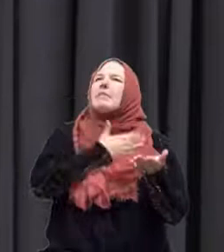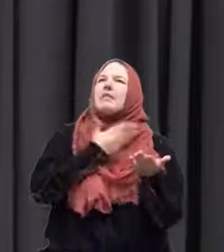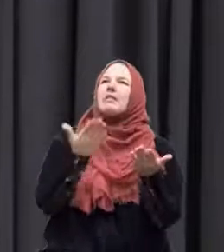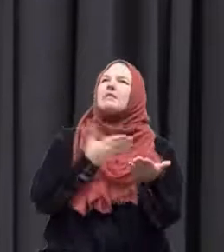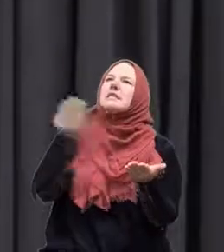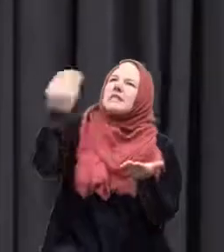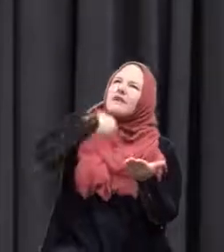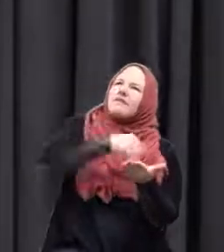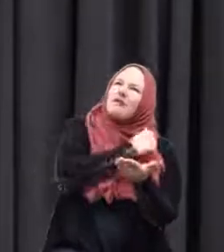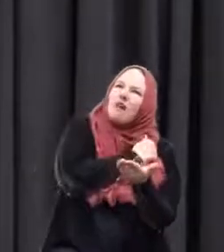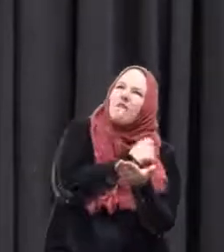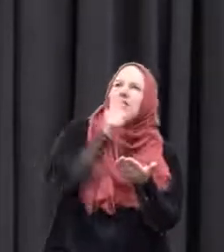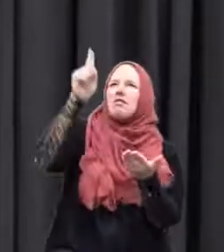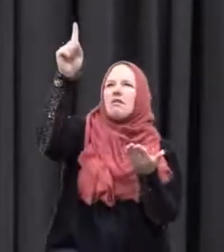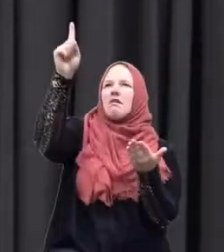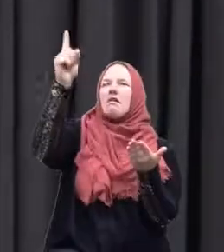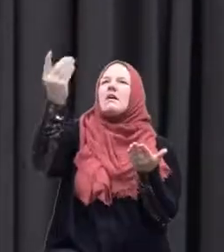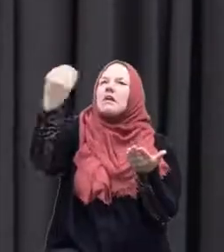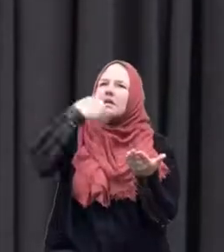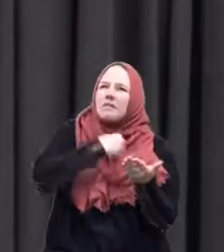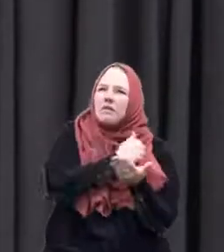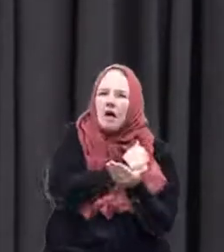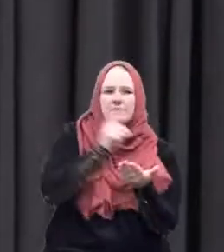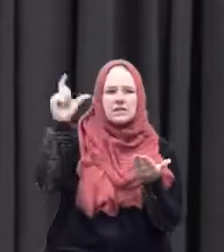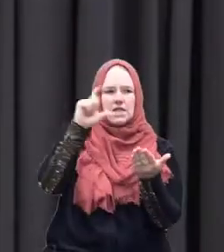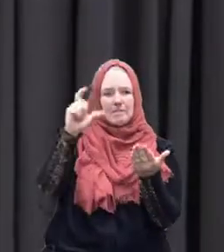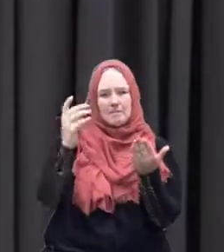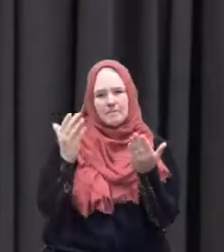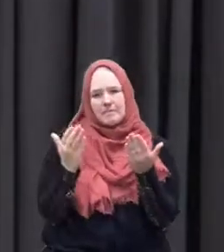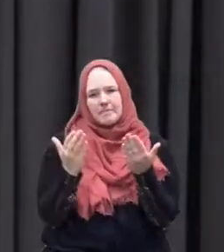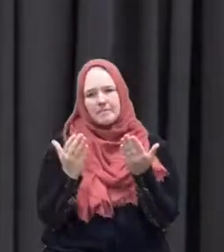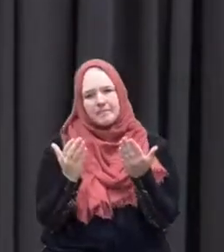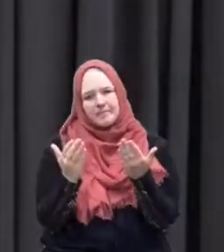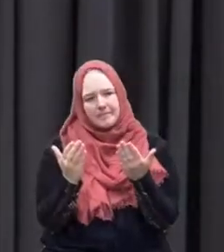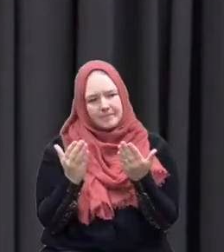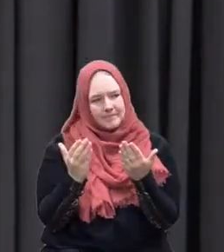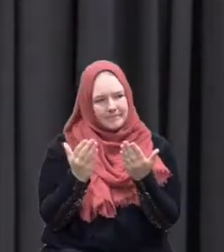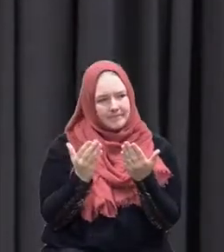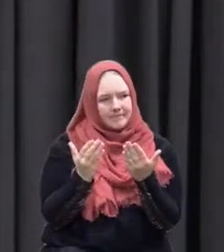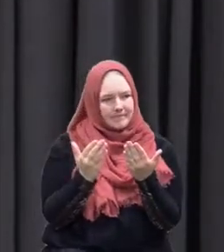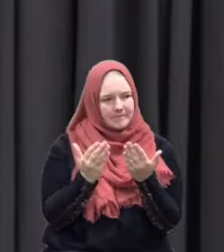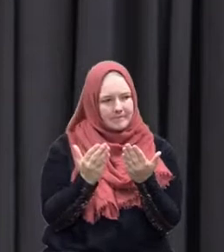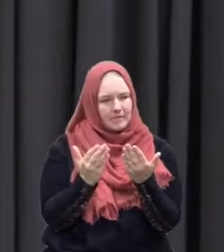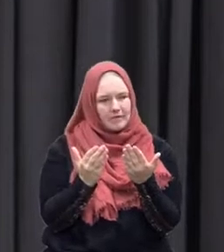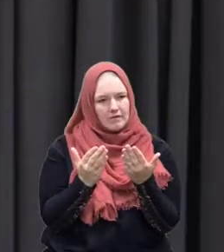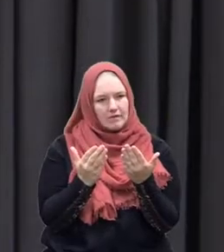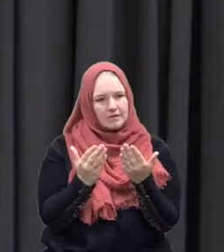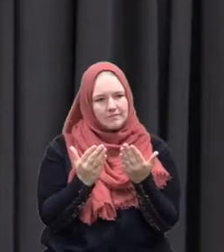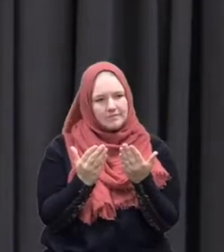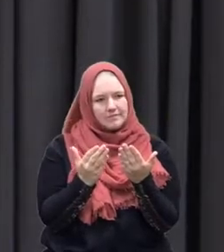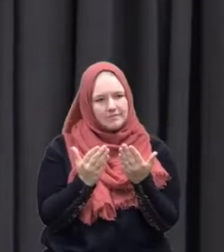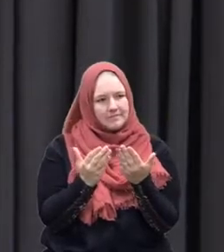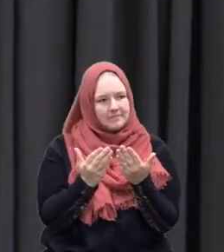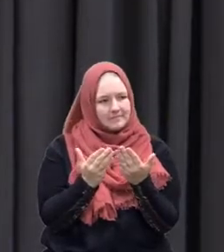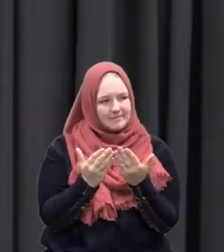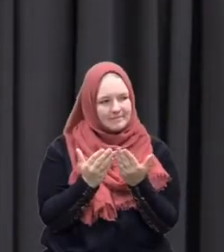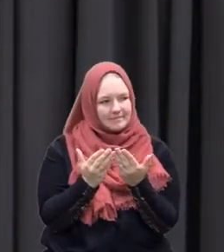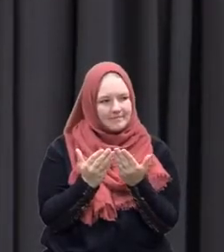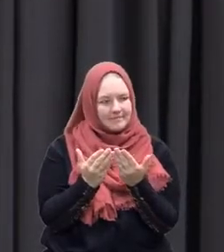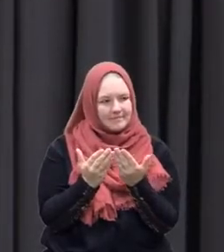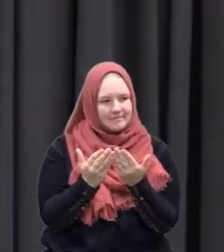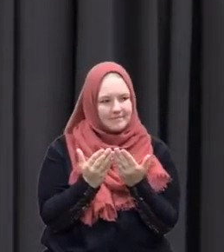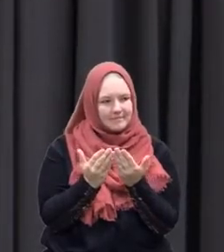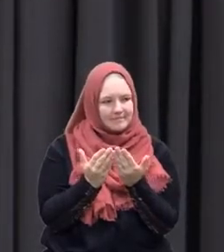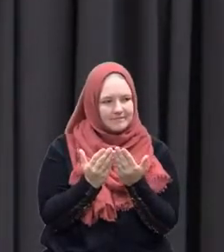love of Islam. Allahumma habib ilayna al-iman wa zayyinhu fi qulubina wa karrih ilayna al-kufra wal-fusuq